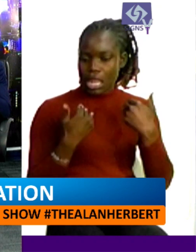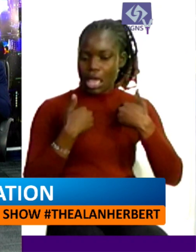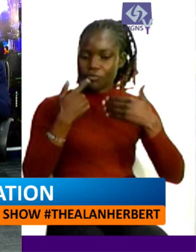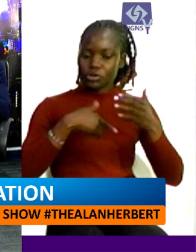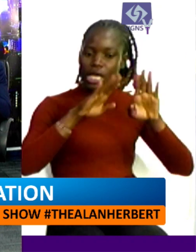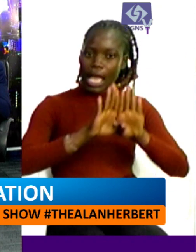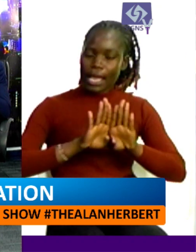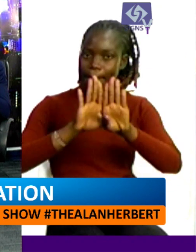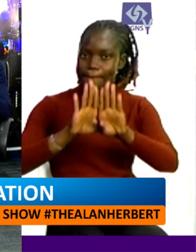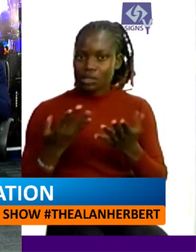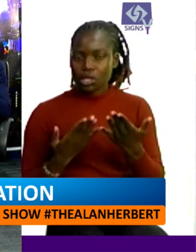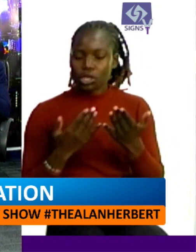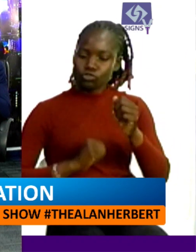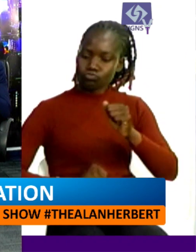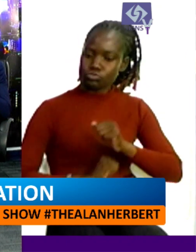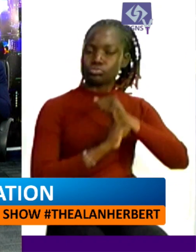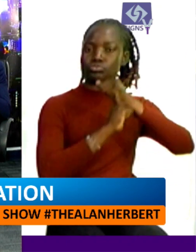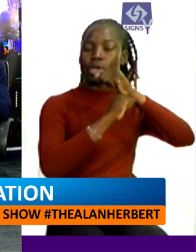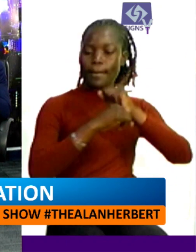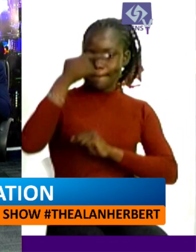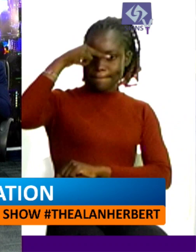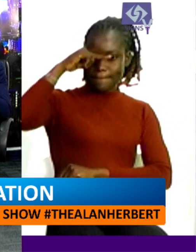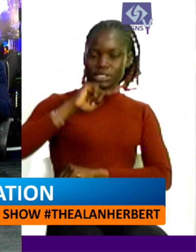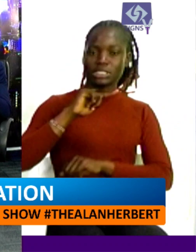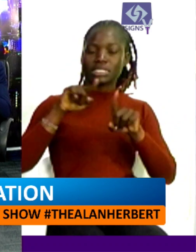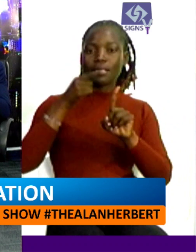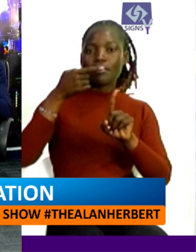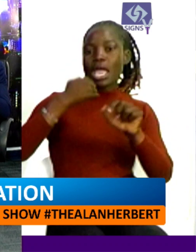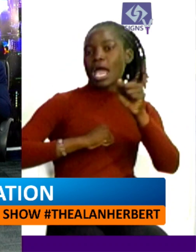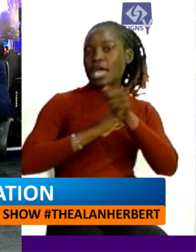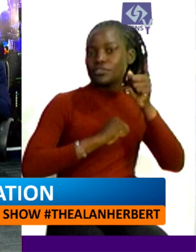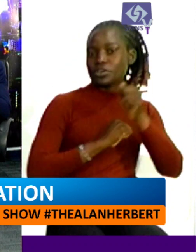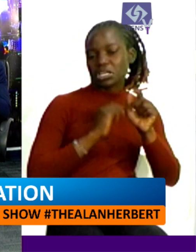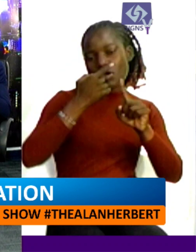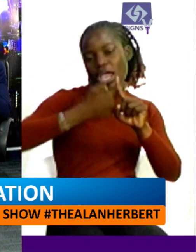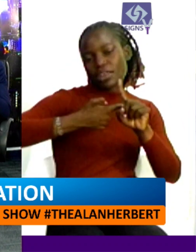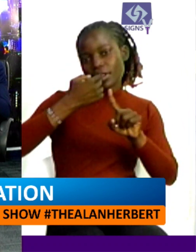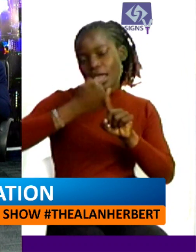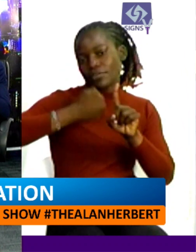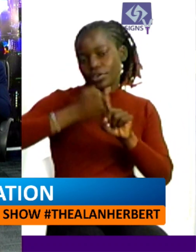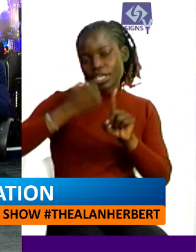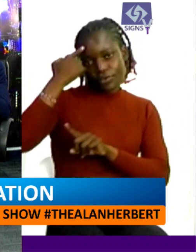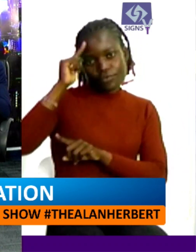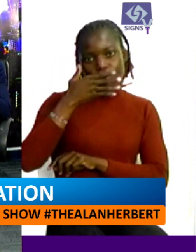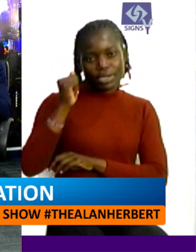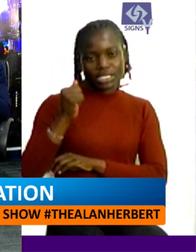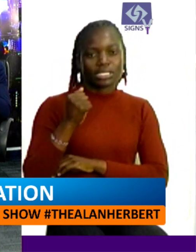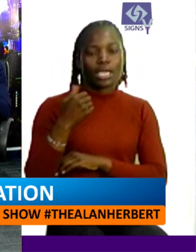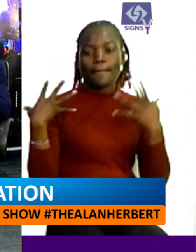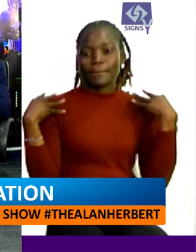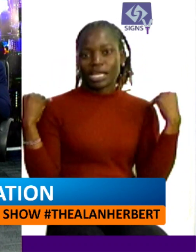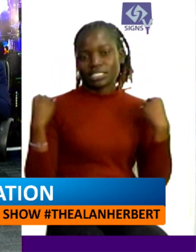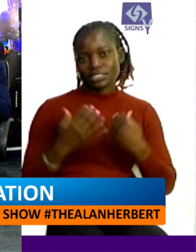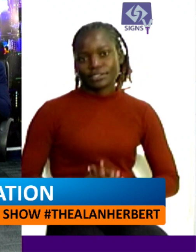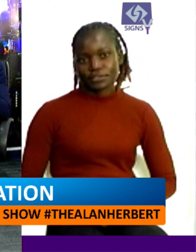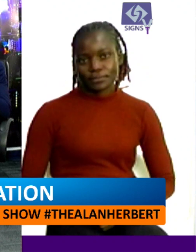campaign, lobby for those policies, and advocate for best practices across sectors. Okay,